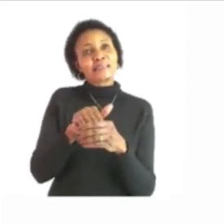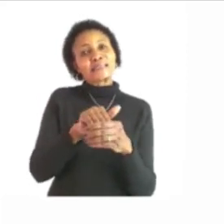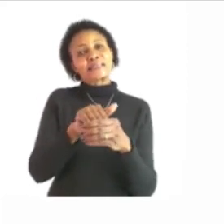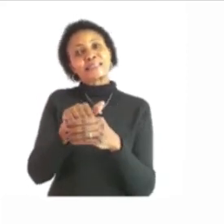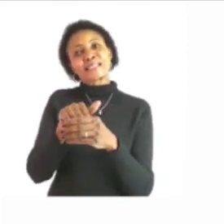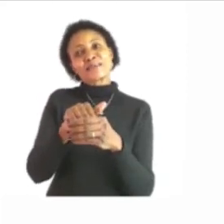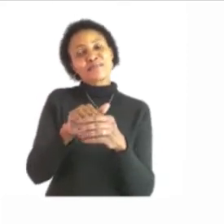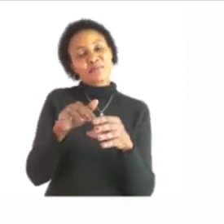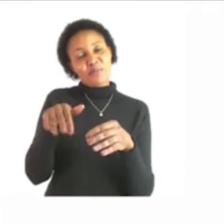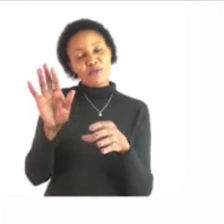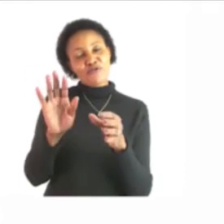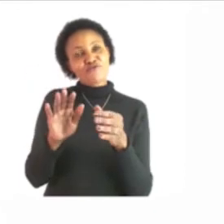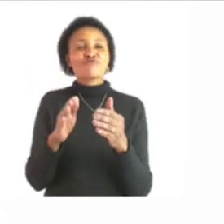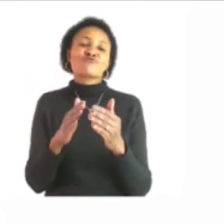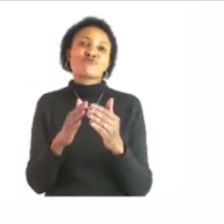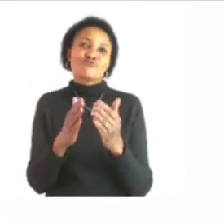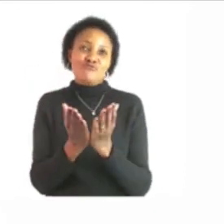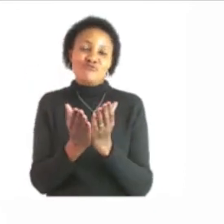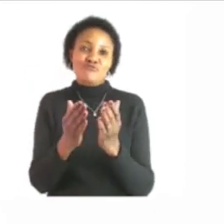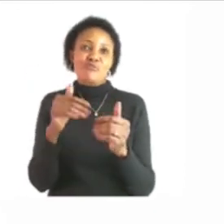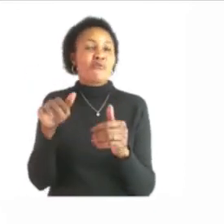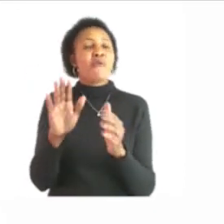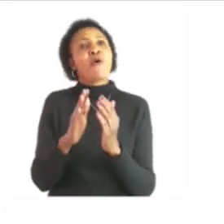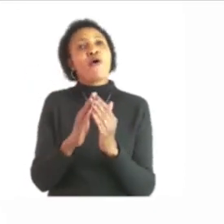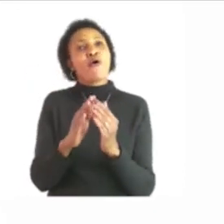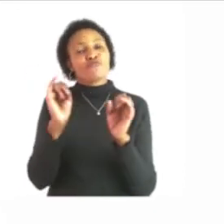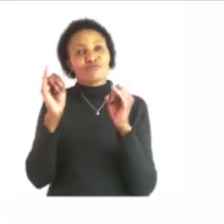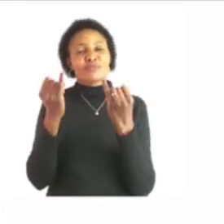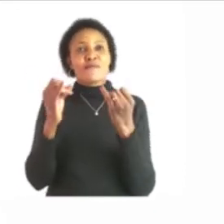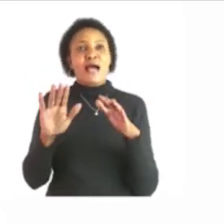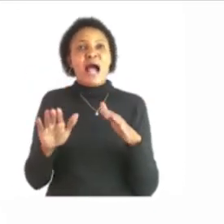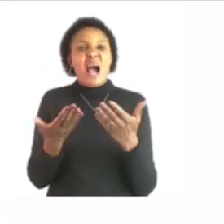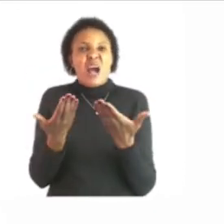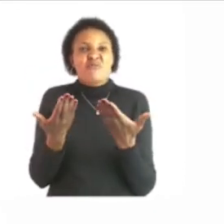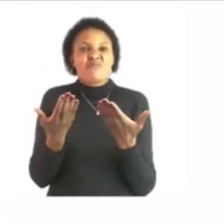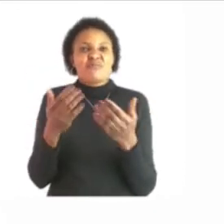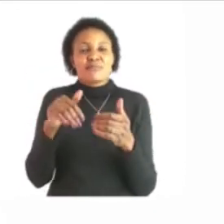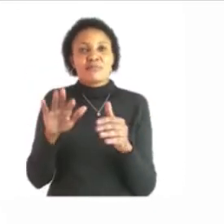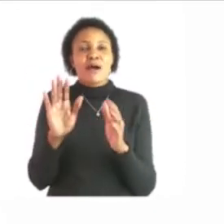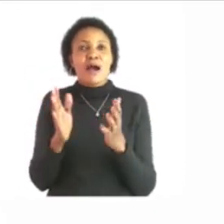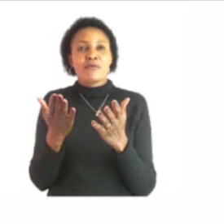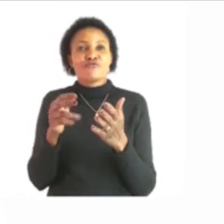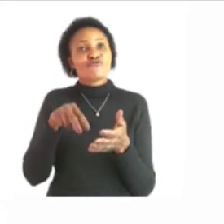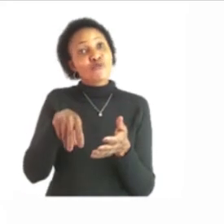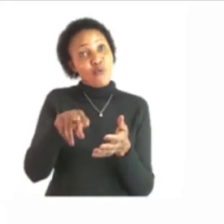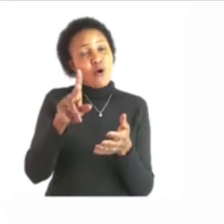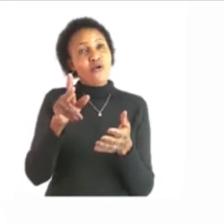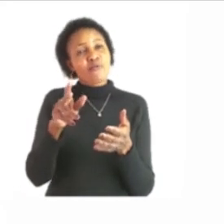to school or going back home or to town. How do you go? Do you walk or by